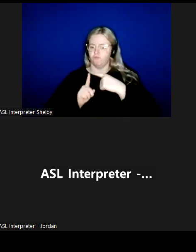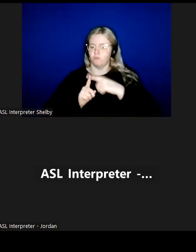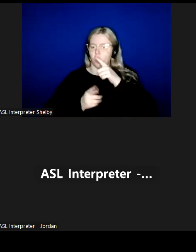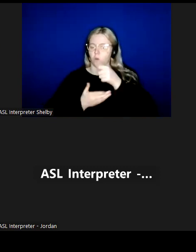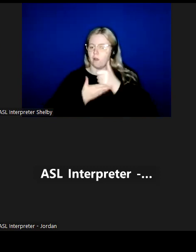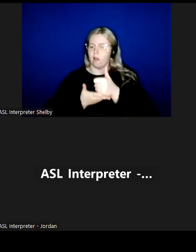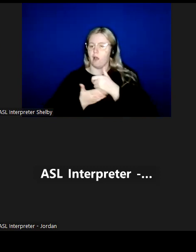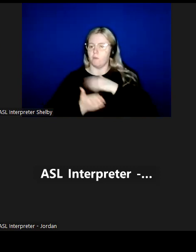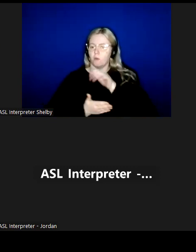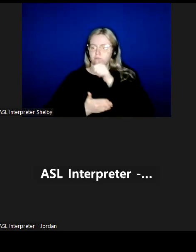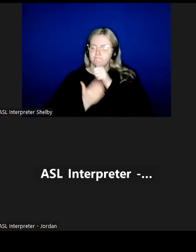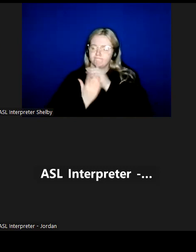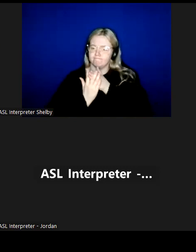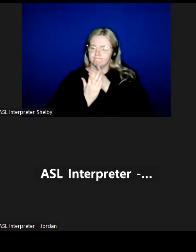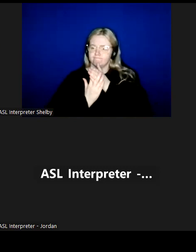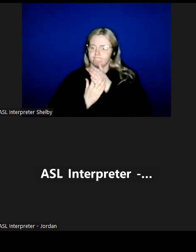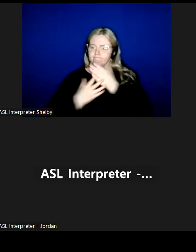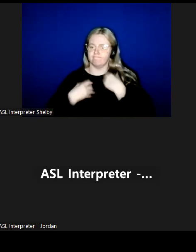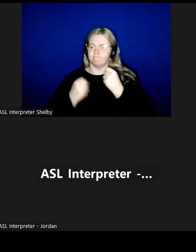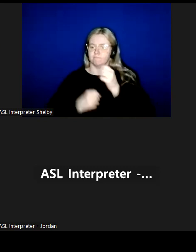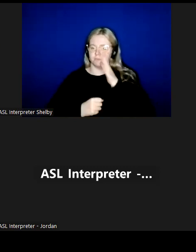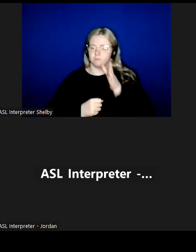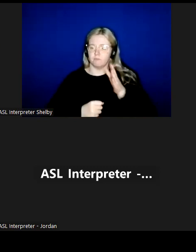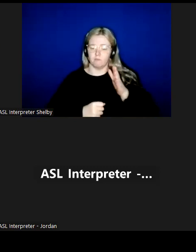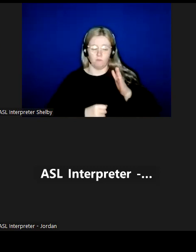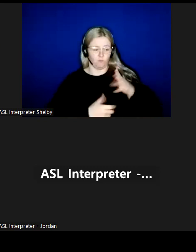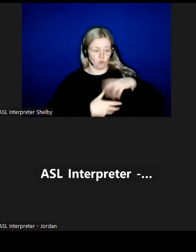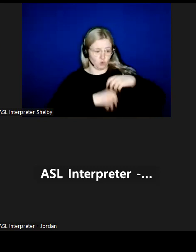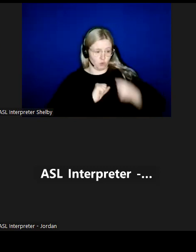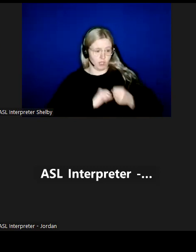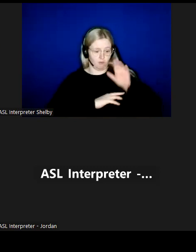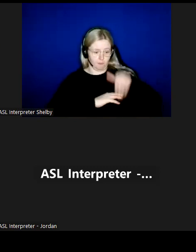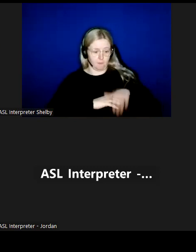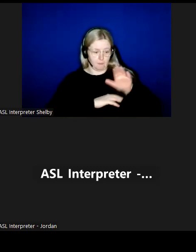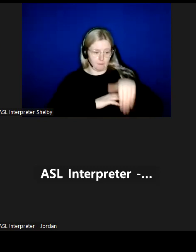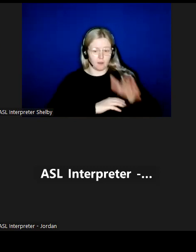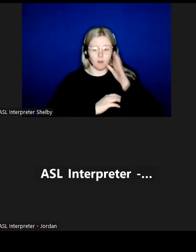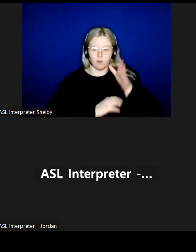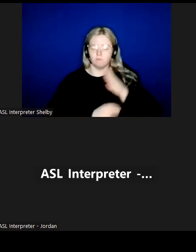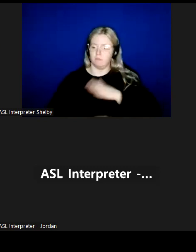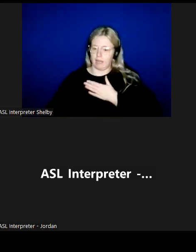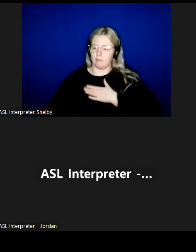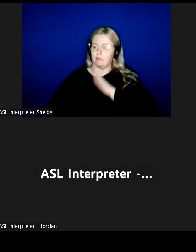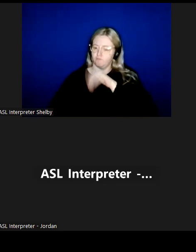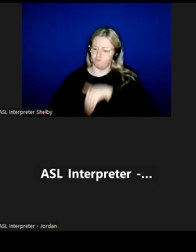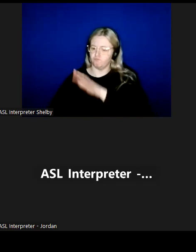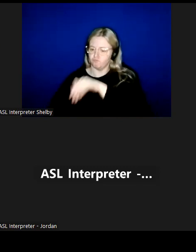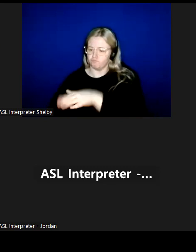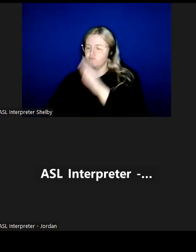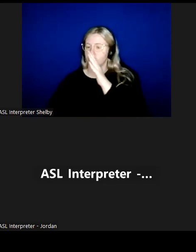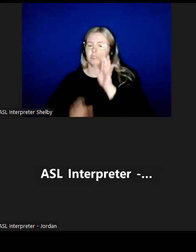The grief will come and go, and the happiness will come and go. And we need all of those